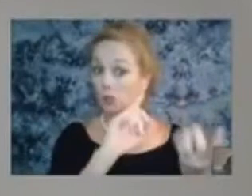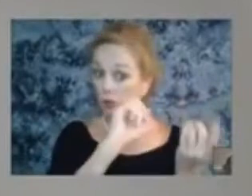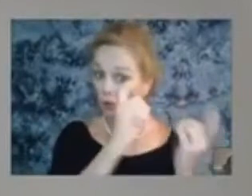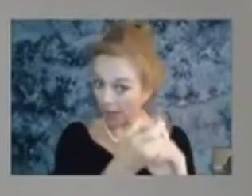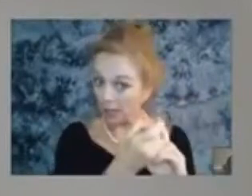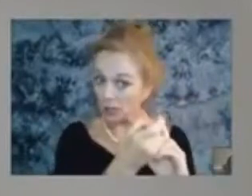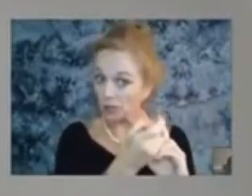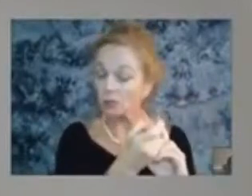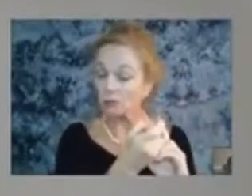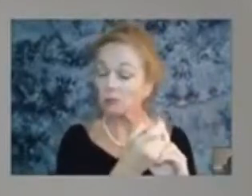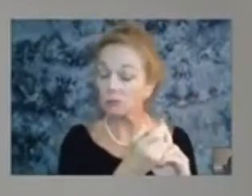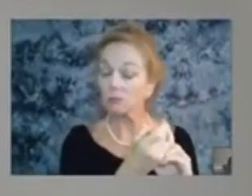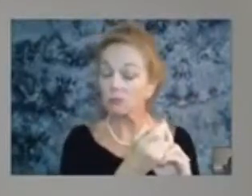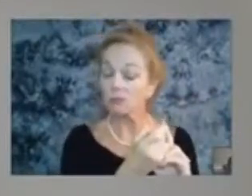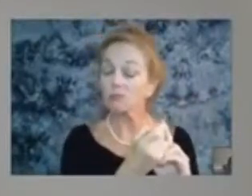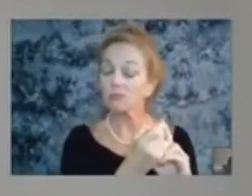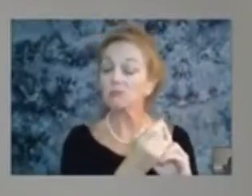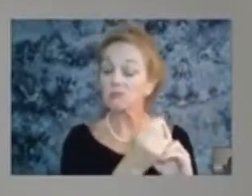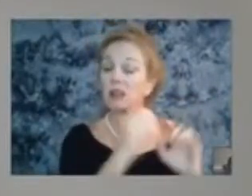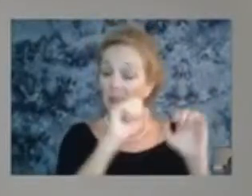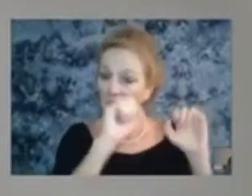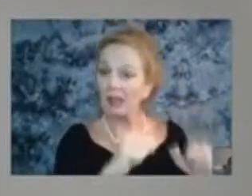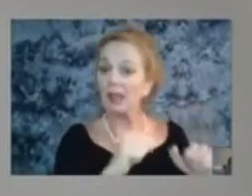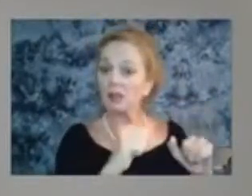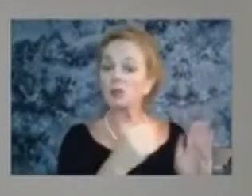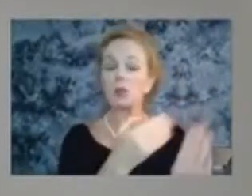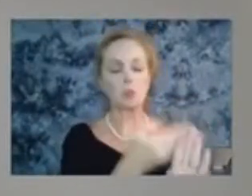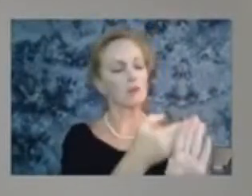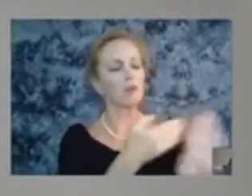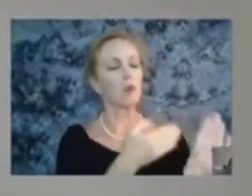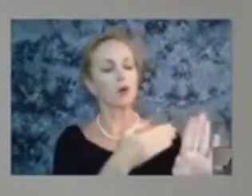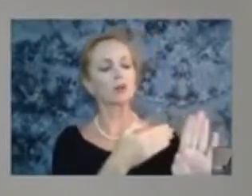flexibility to do that prior to December. Thank you. You're welcome. That's it.